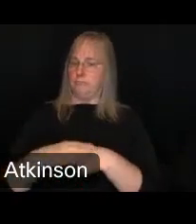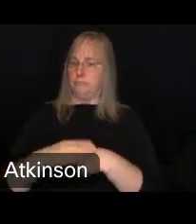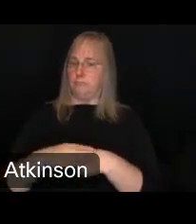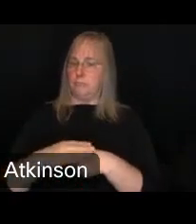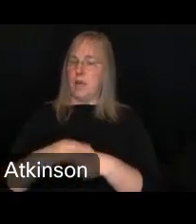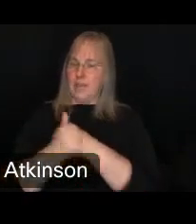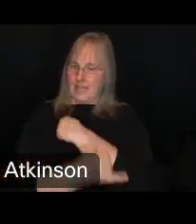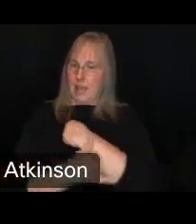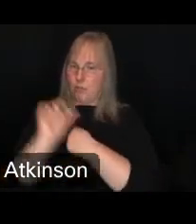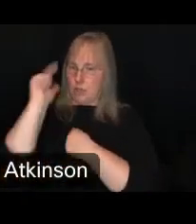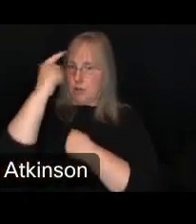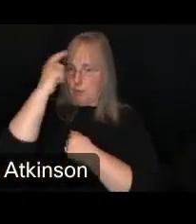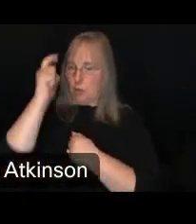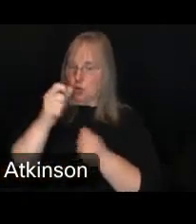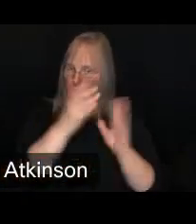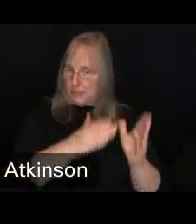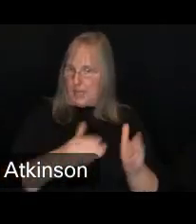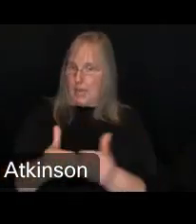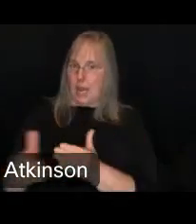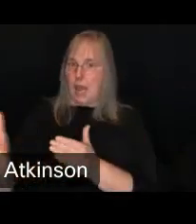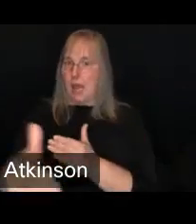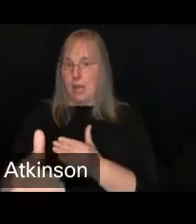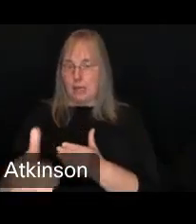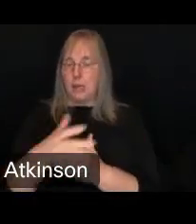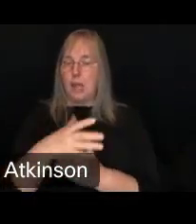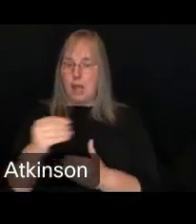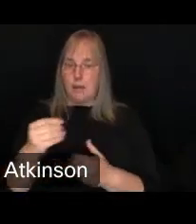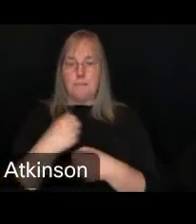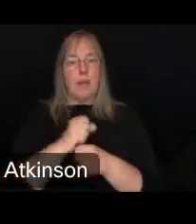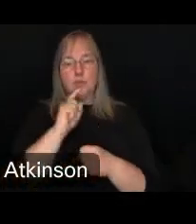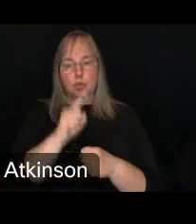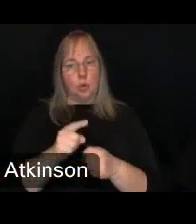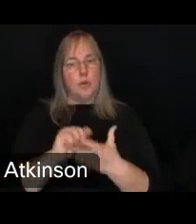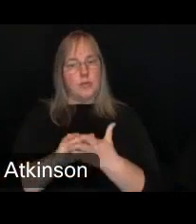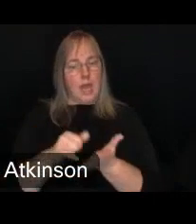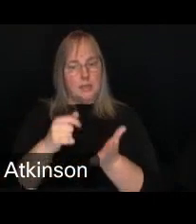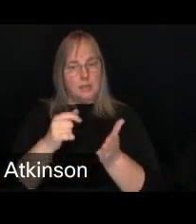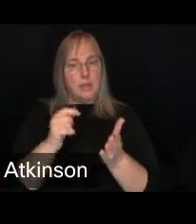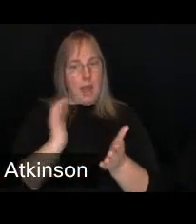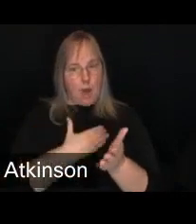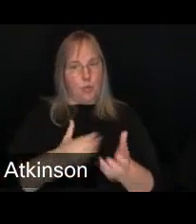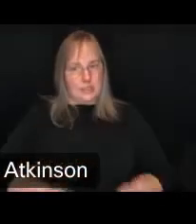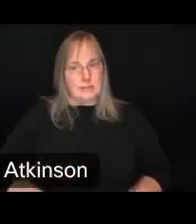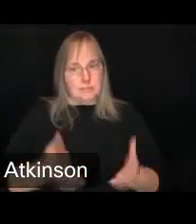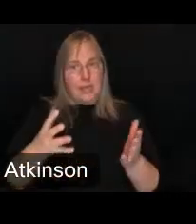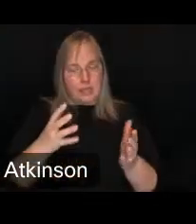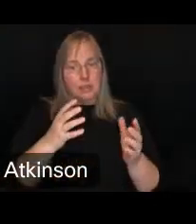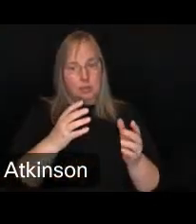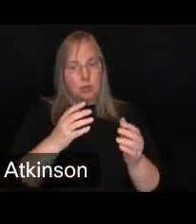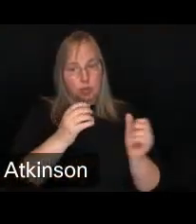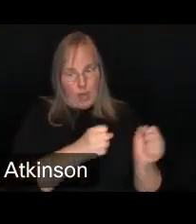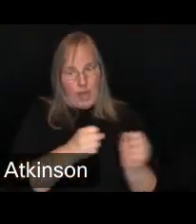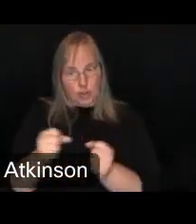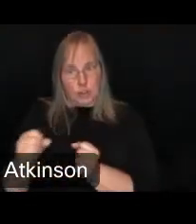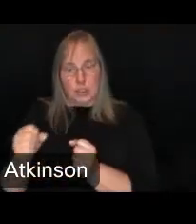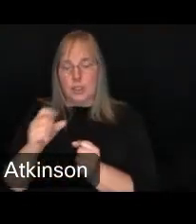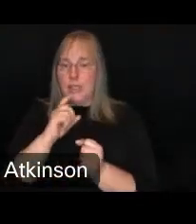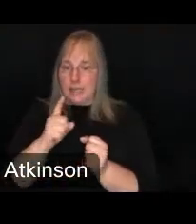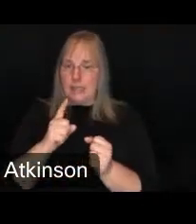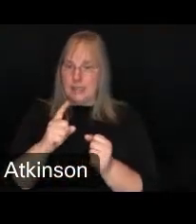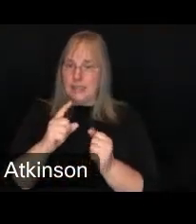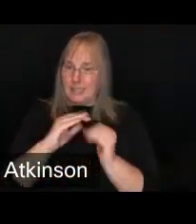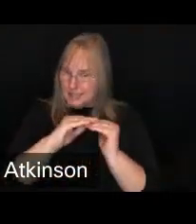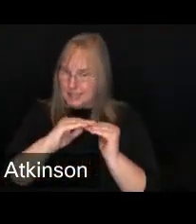plan ahead and make sure that the spending strategy is sustainable, and we try to avoid like